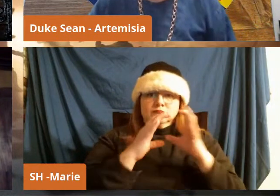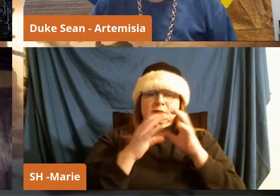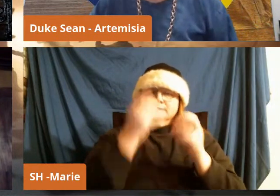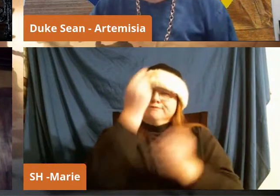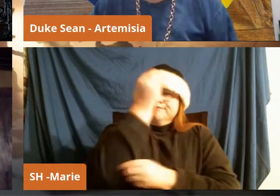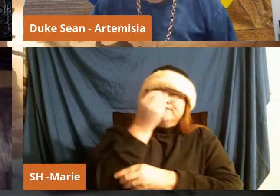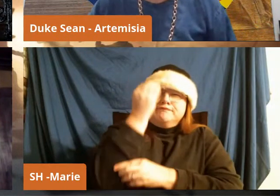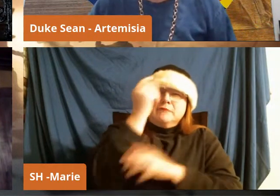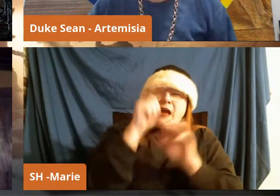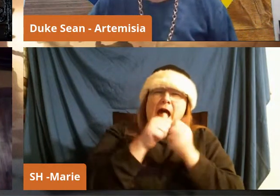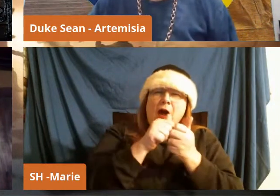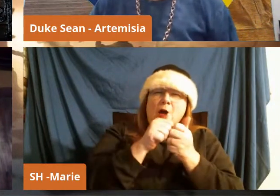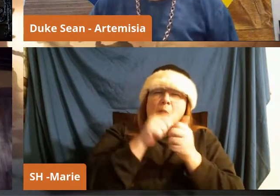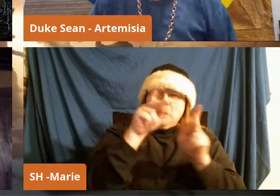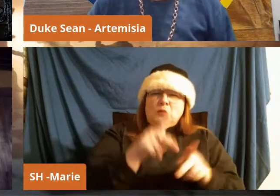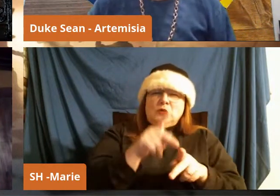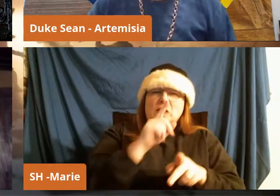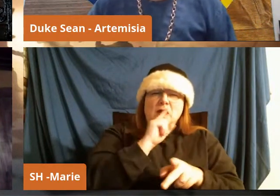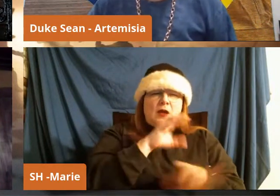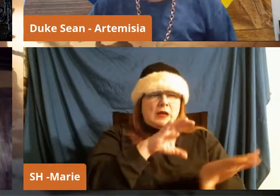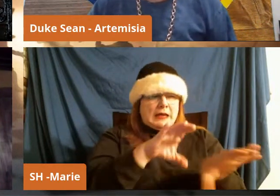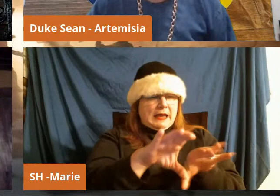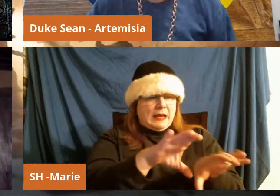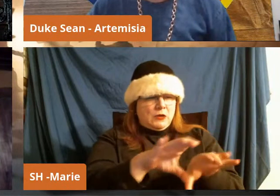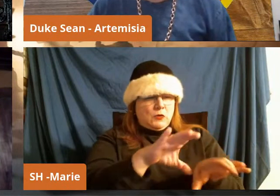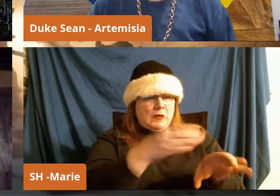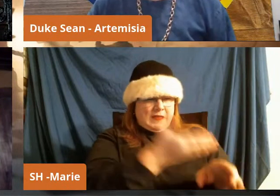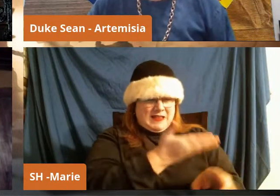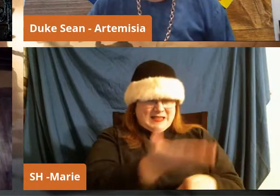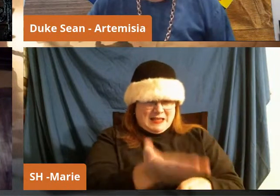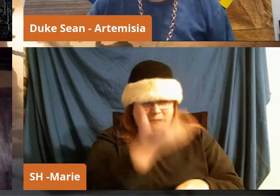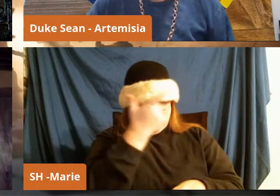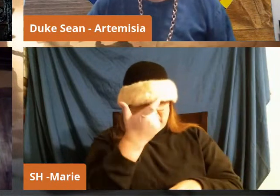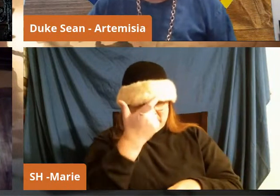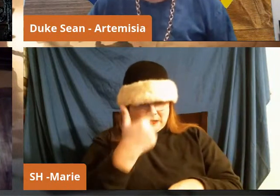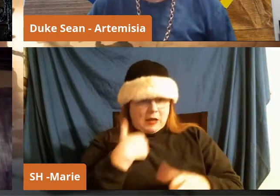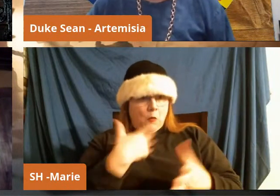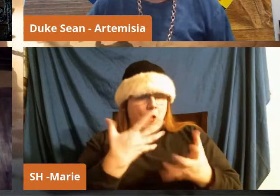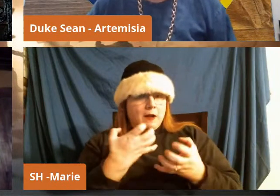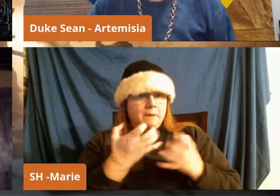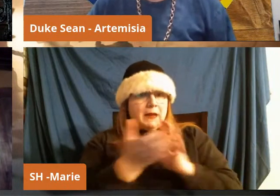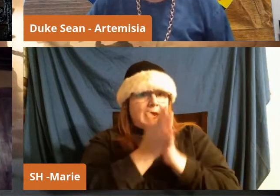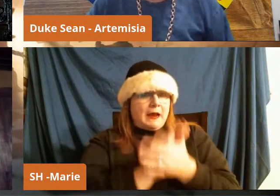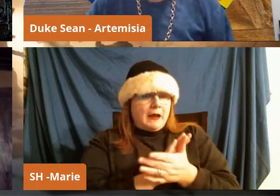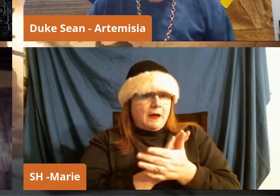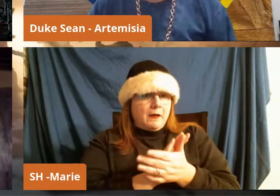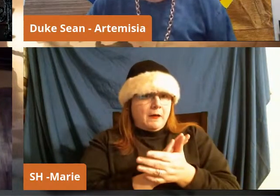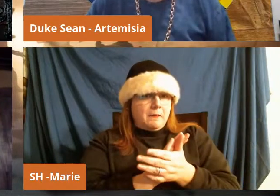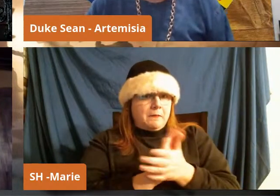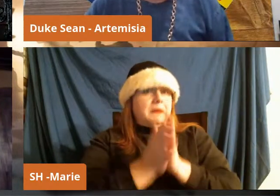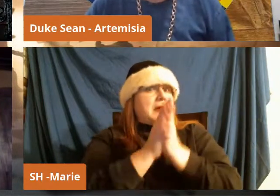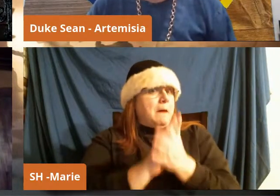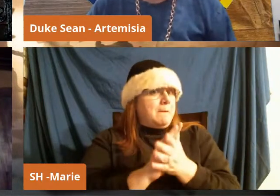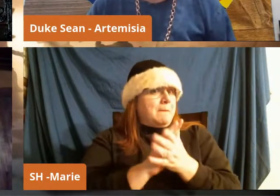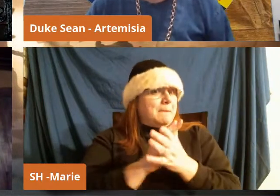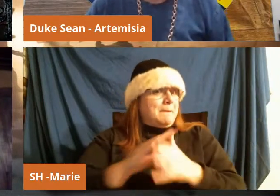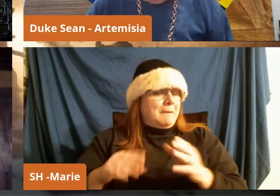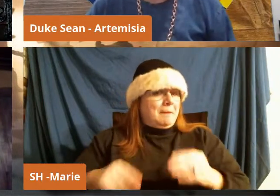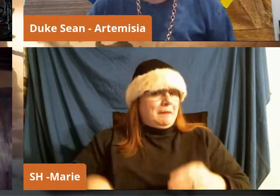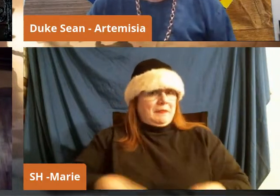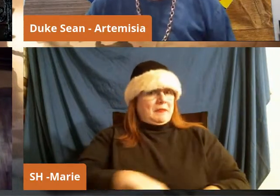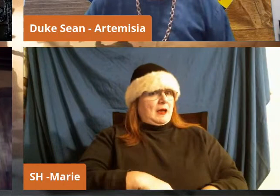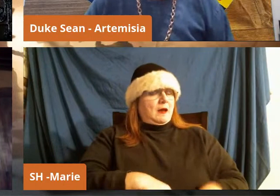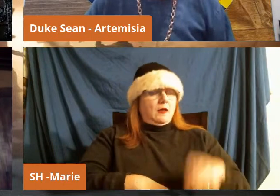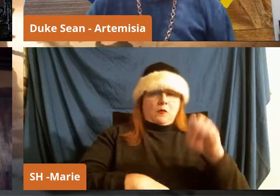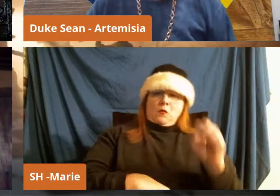is a candidate doing these things simply because they think it will get them knighted? Right.